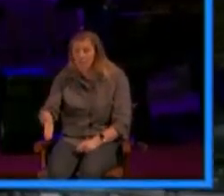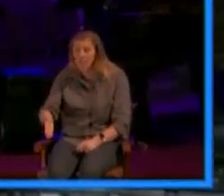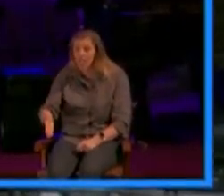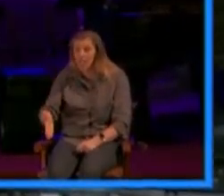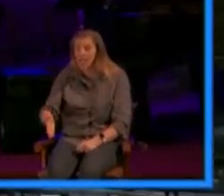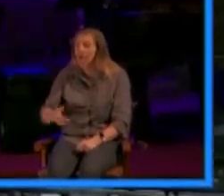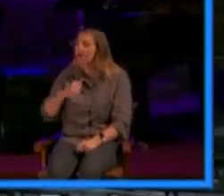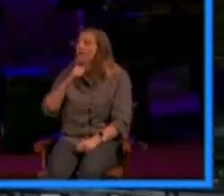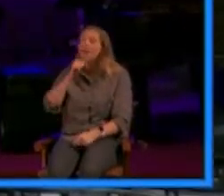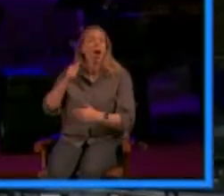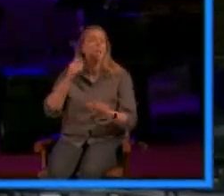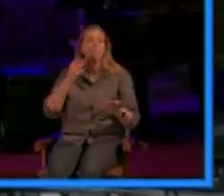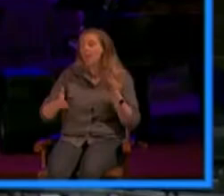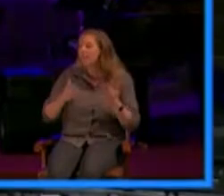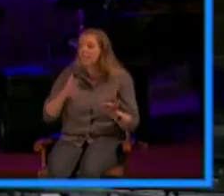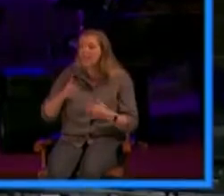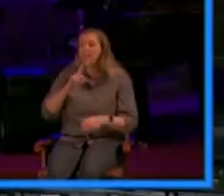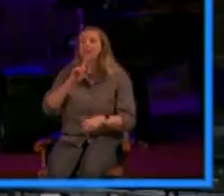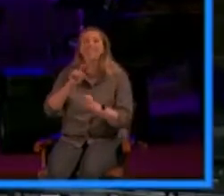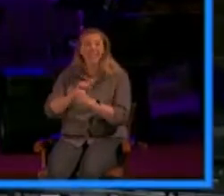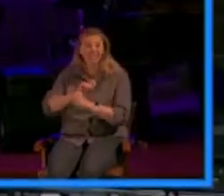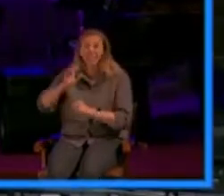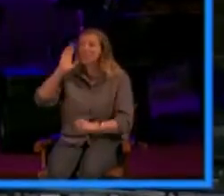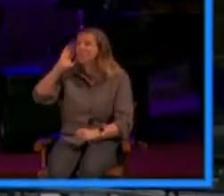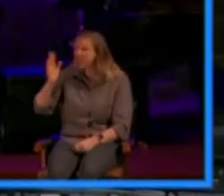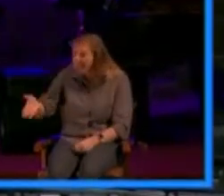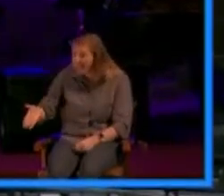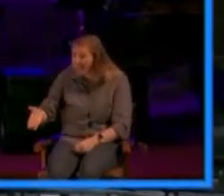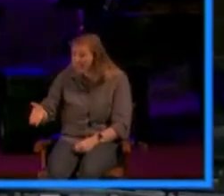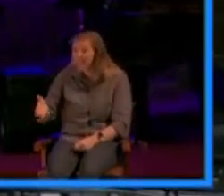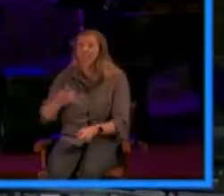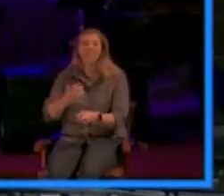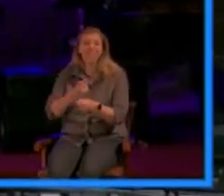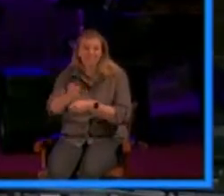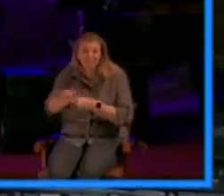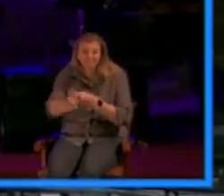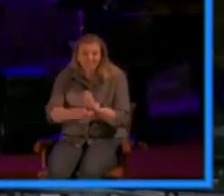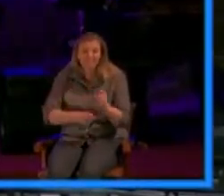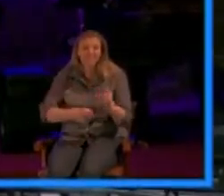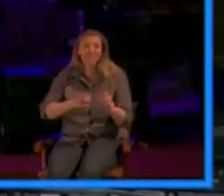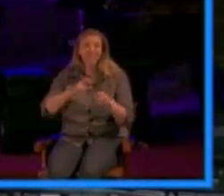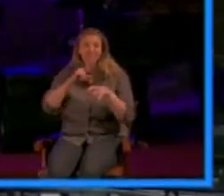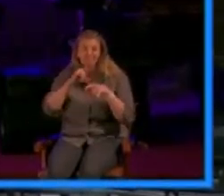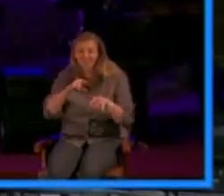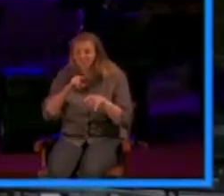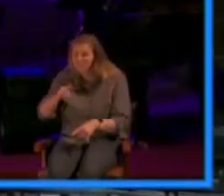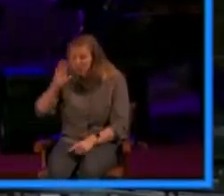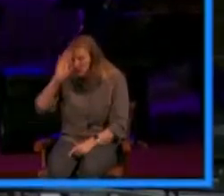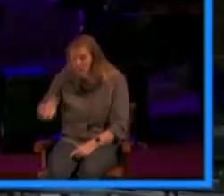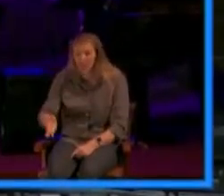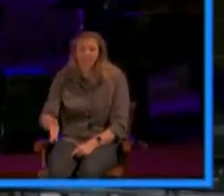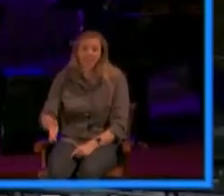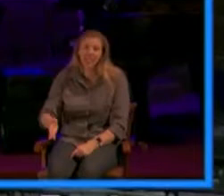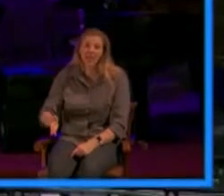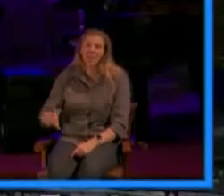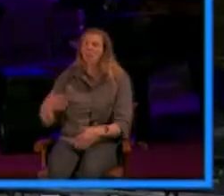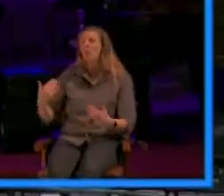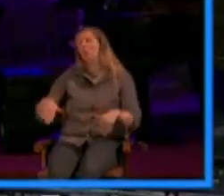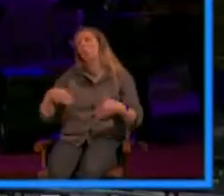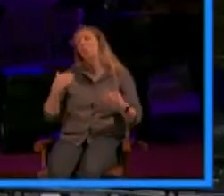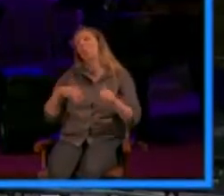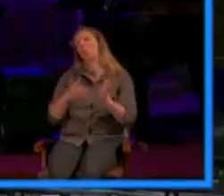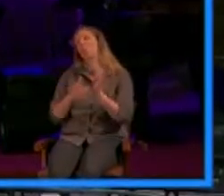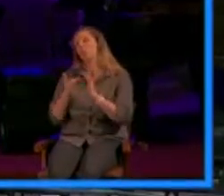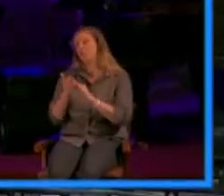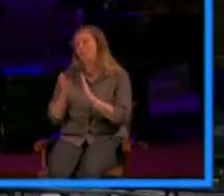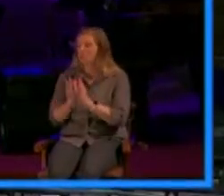will be persecuted. So we see this affirmation biblically of the fact that as Christ followers, we are